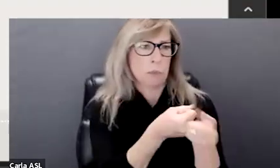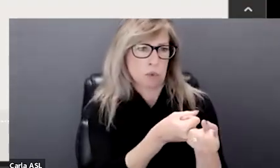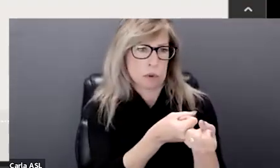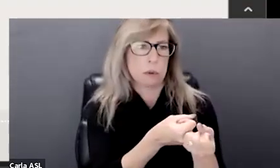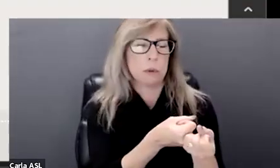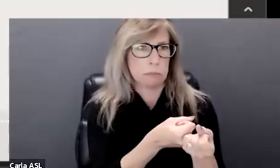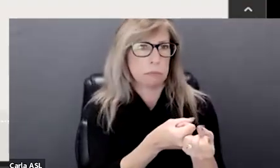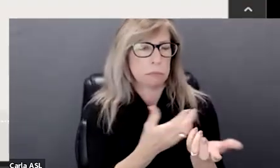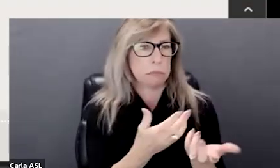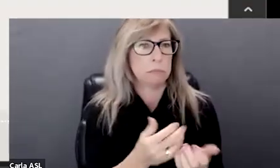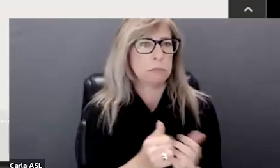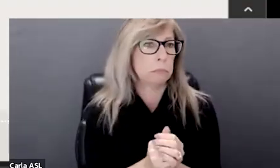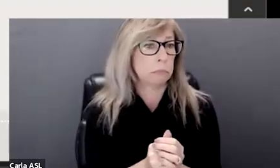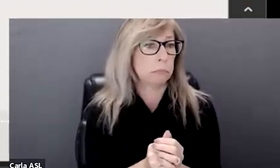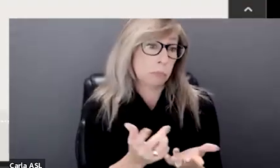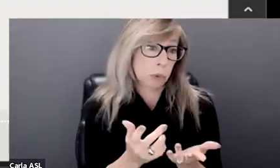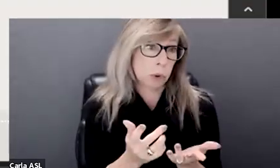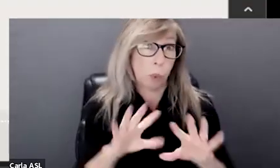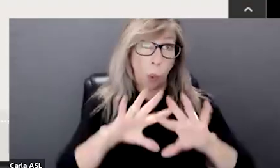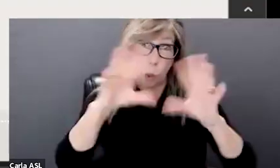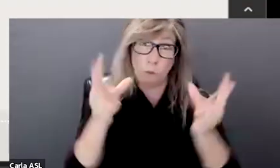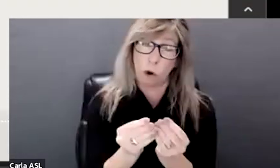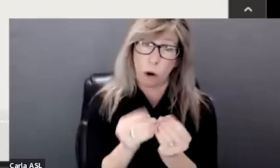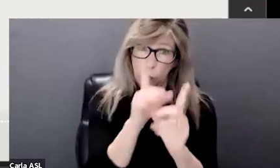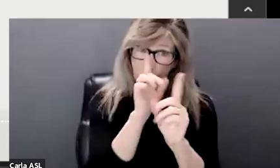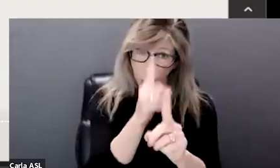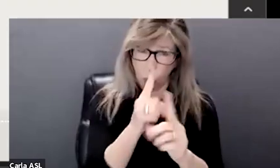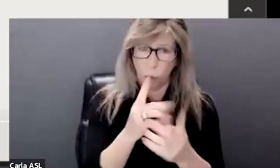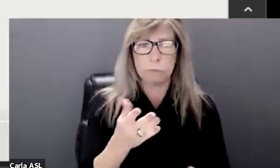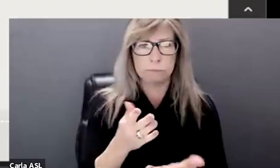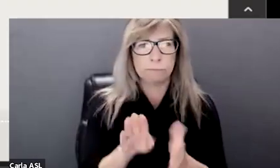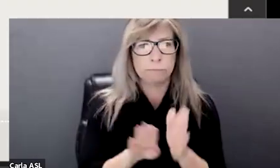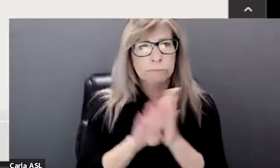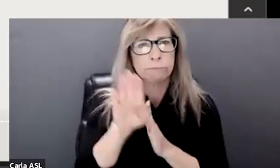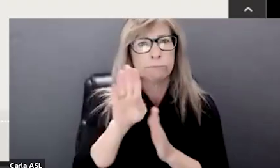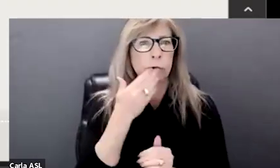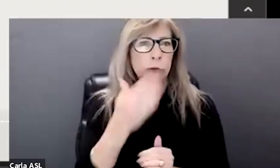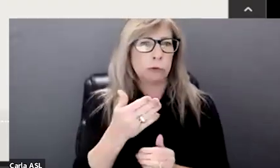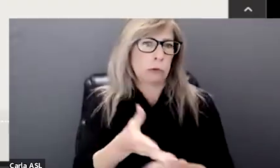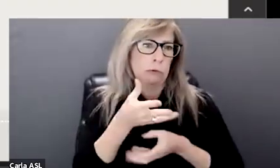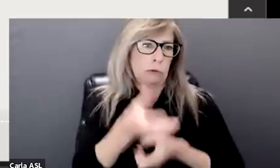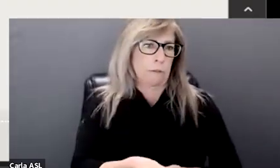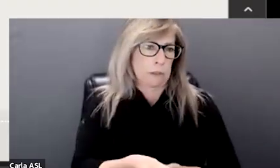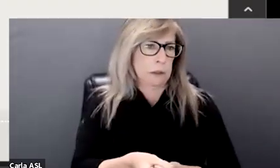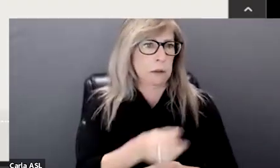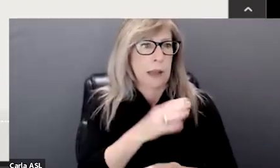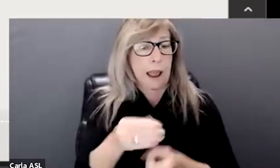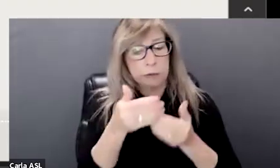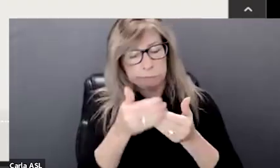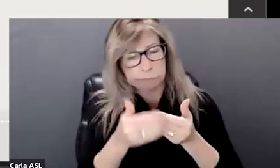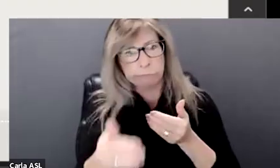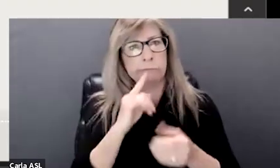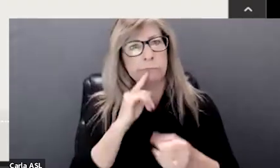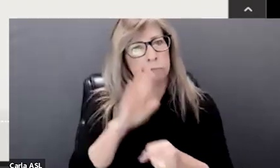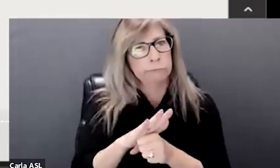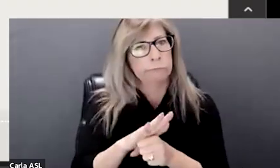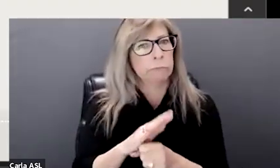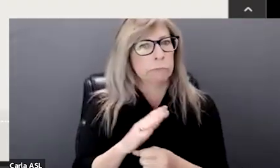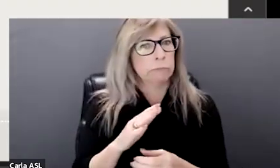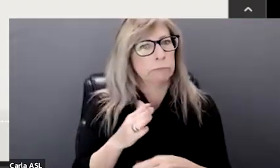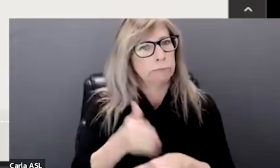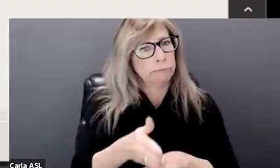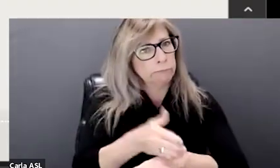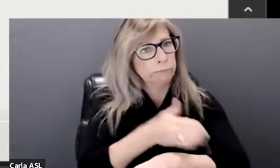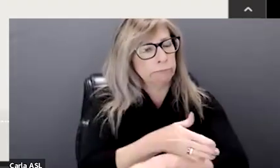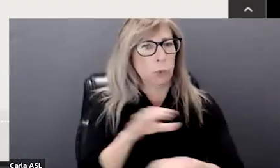help us build our confidence, and hopefully that will translate into some commitment to take some actual actions